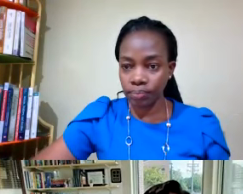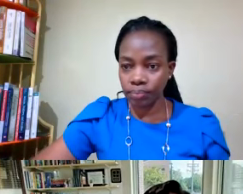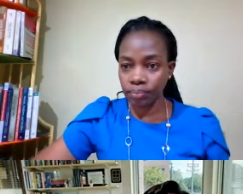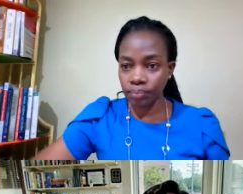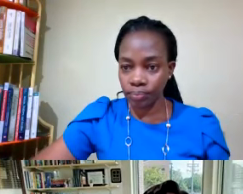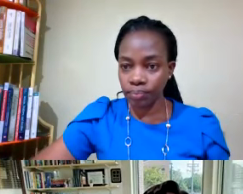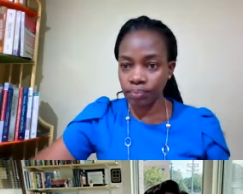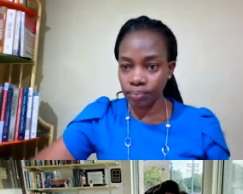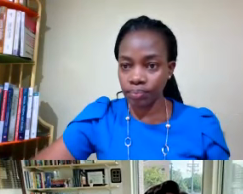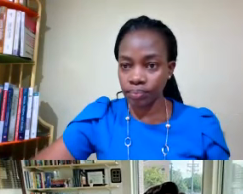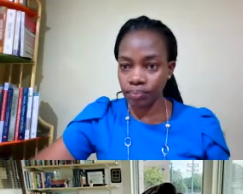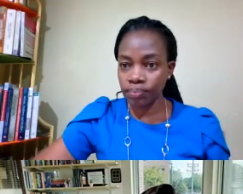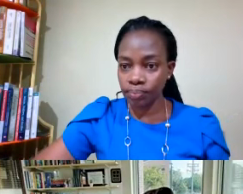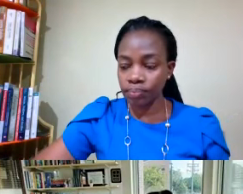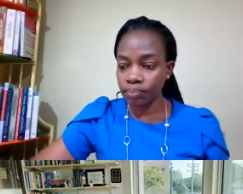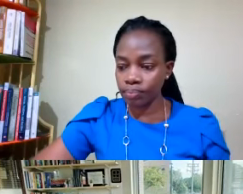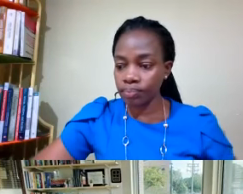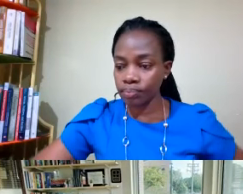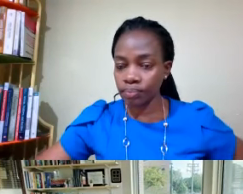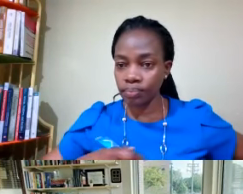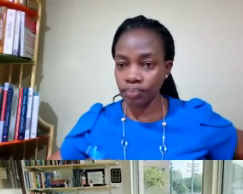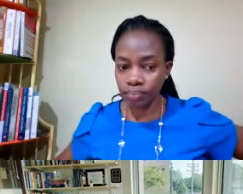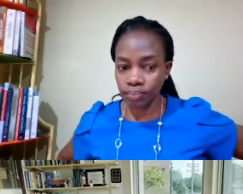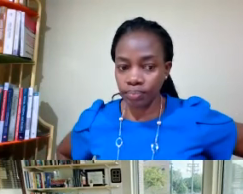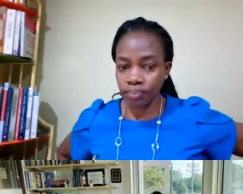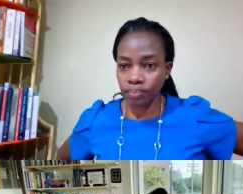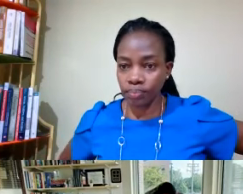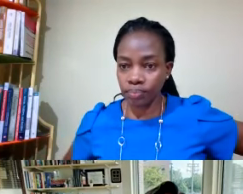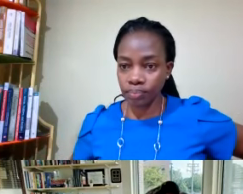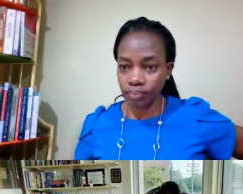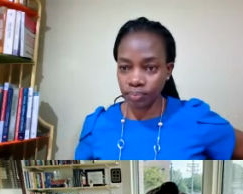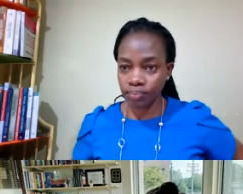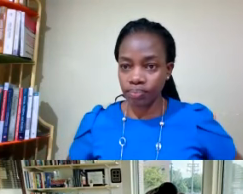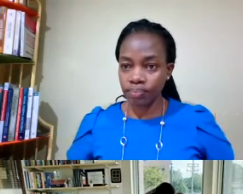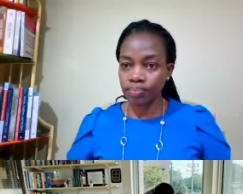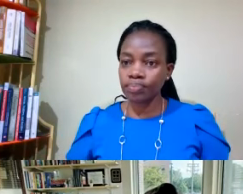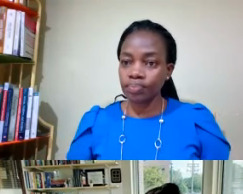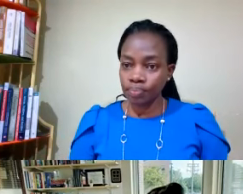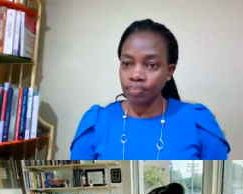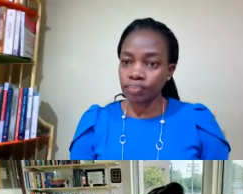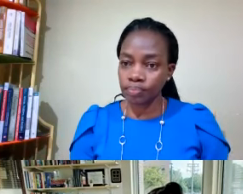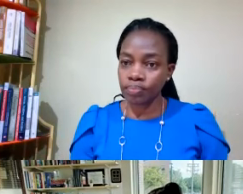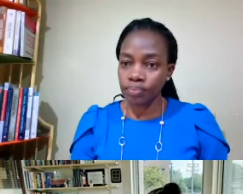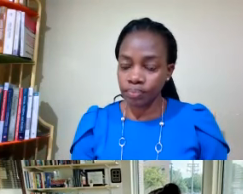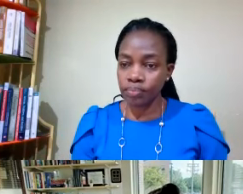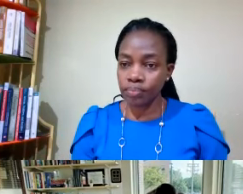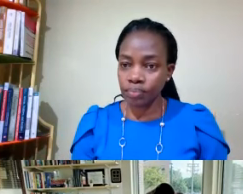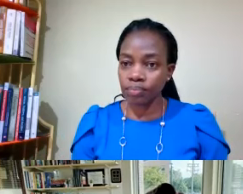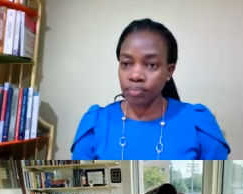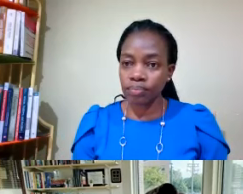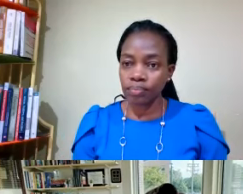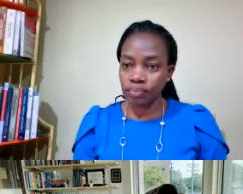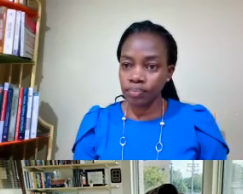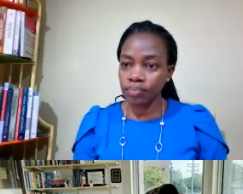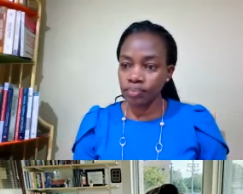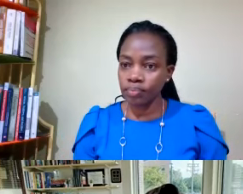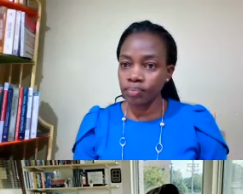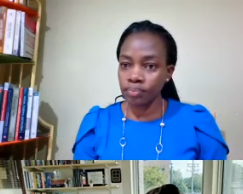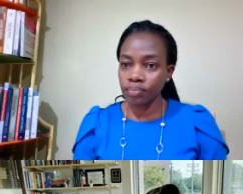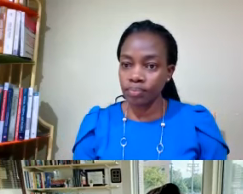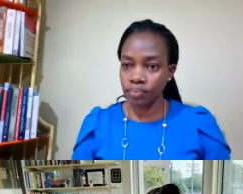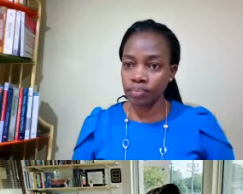appropriate as well. I'll tell you right away. It's a disagree, because you want to share results in a language that is most